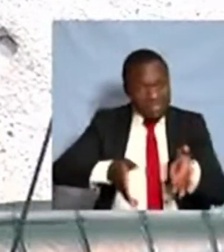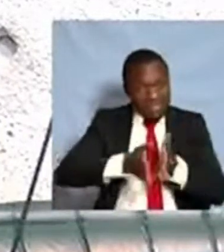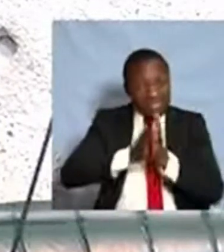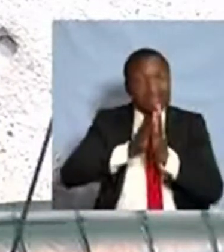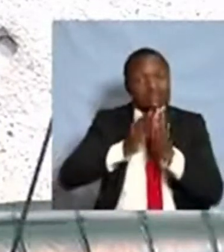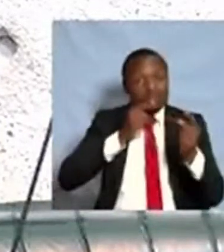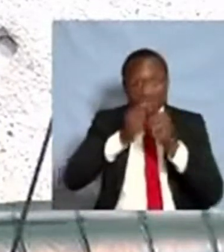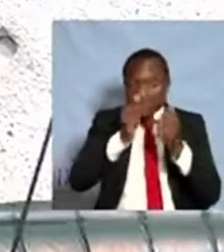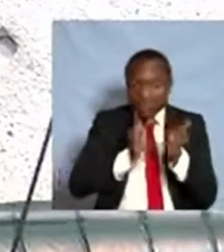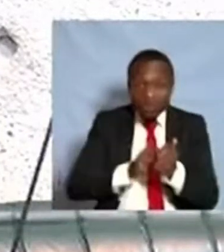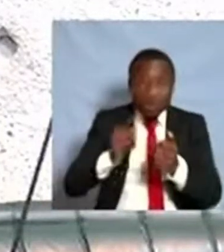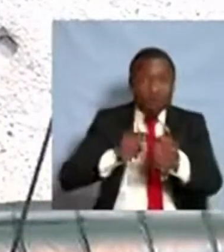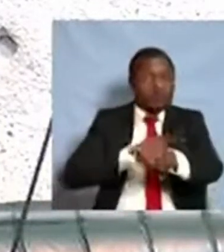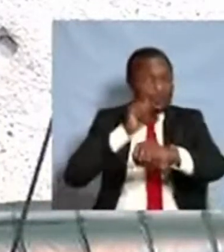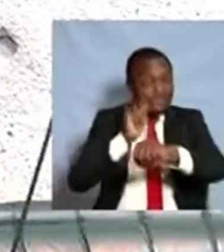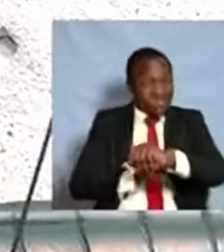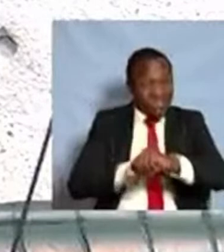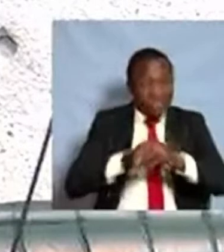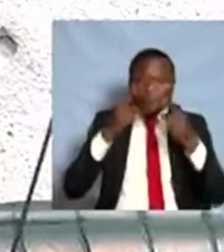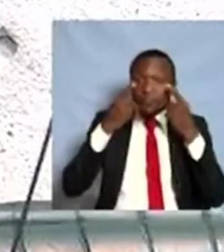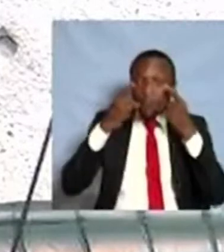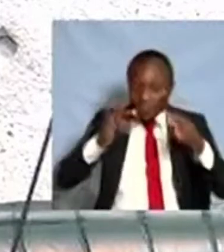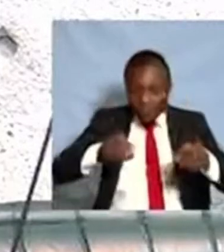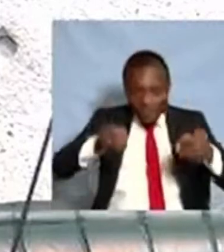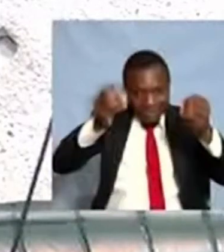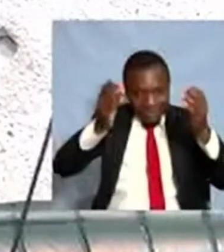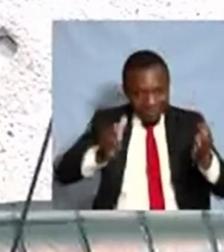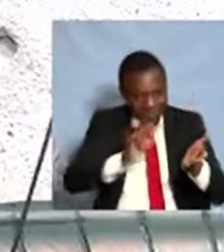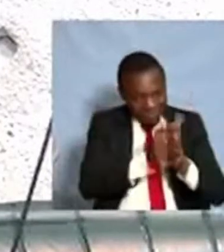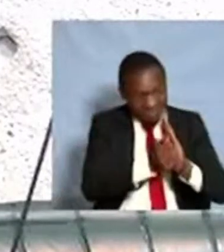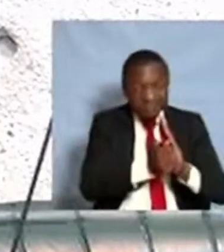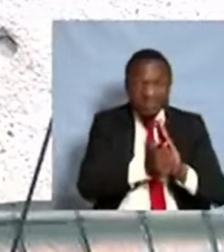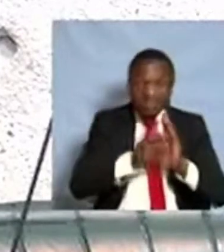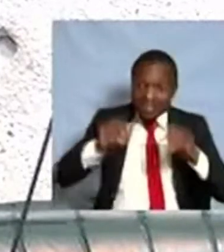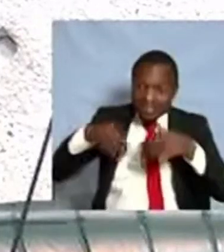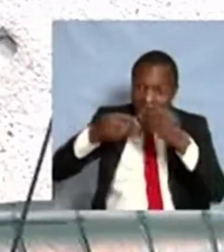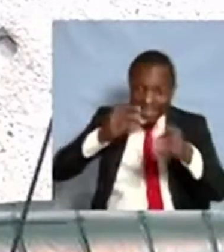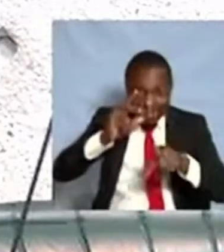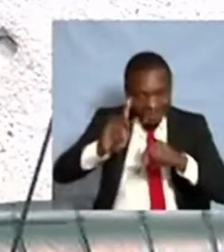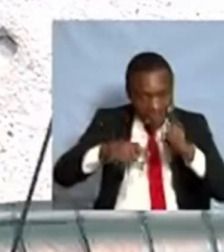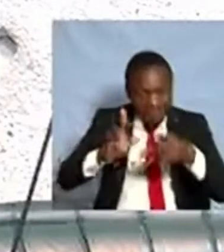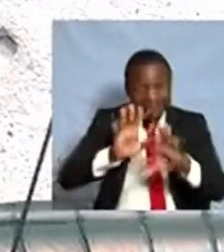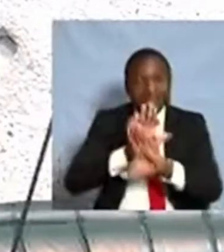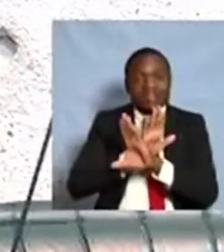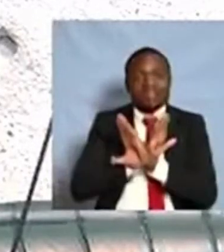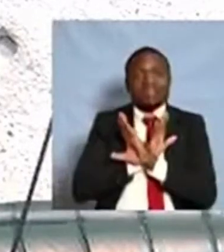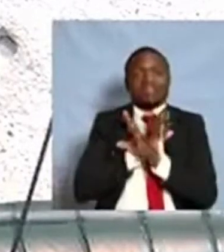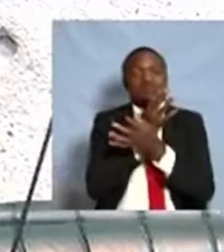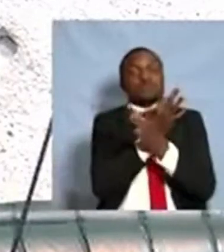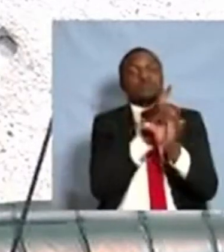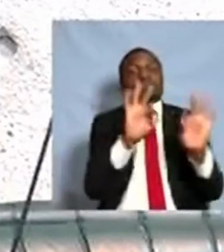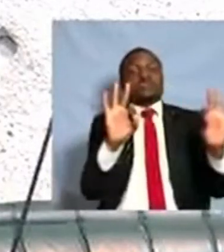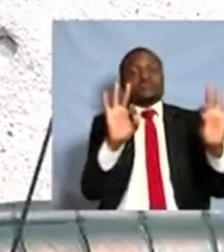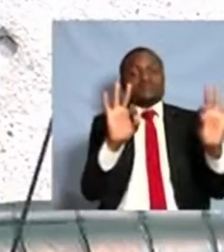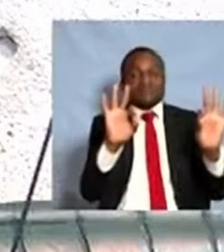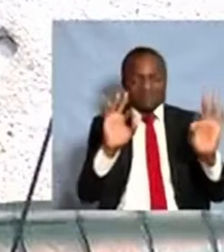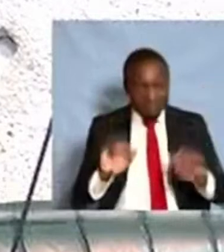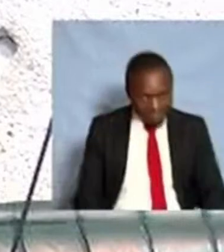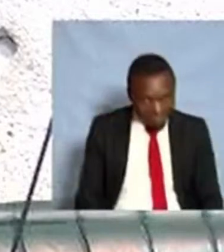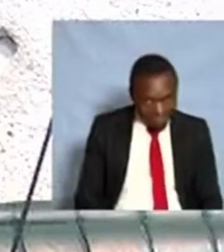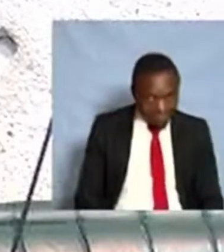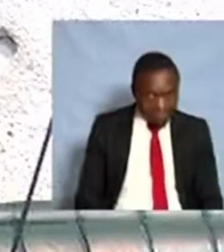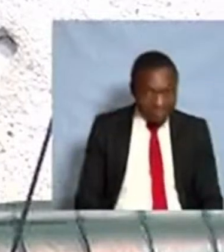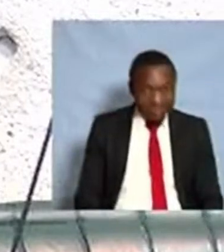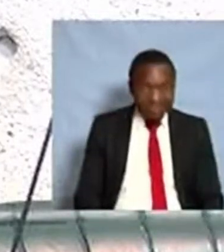time. This Public Order Act, Mr. Speaker, will give the people of Zambia the liberties, the freedoms